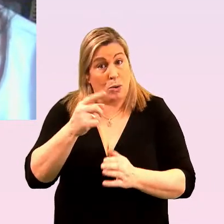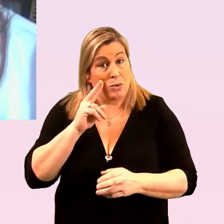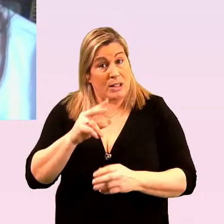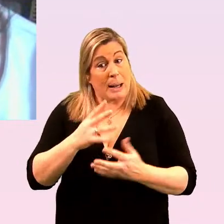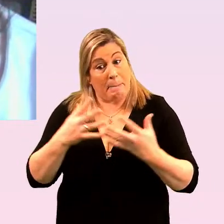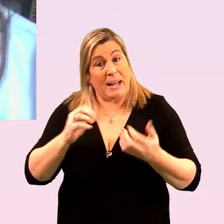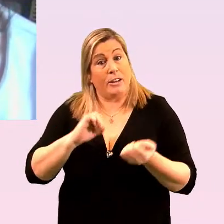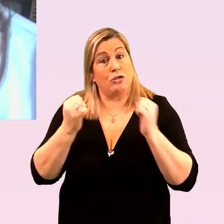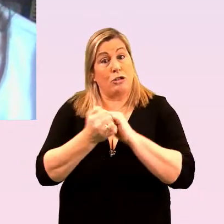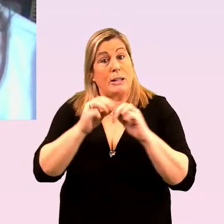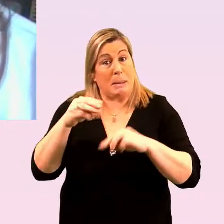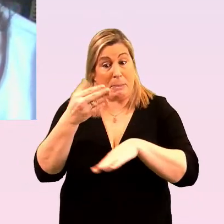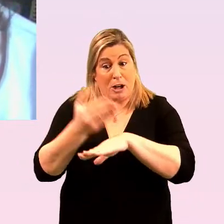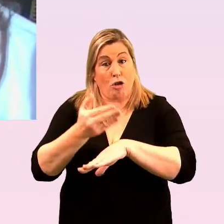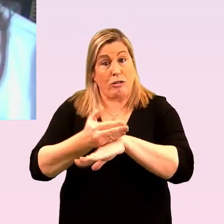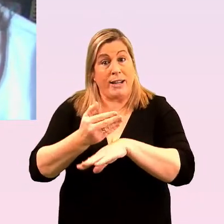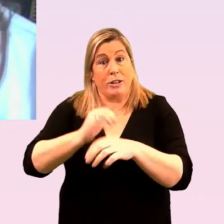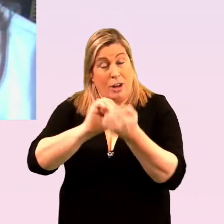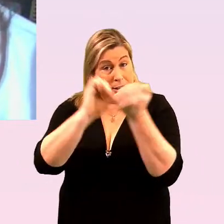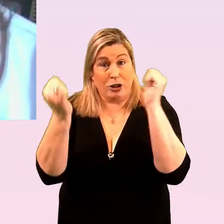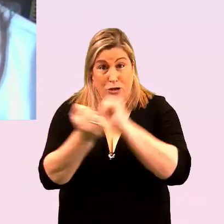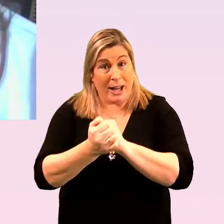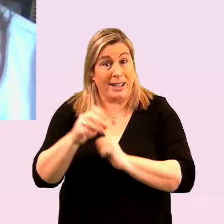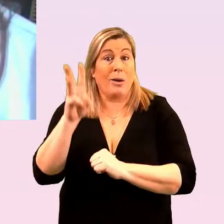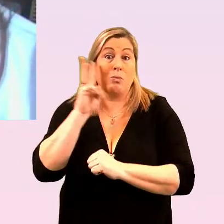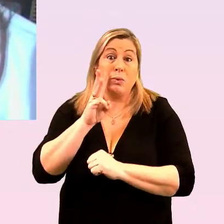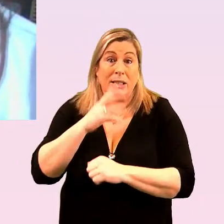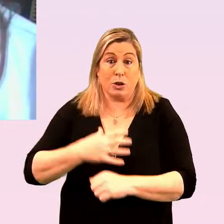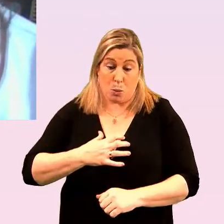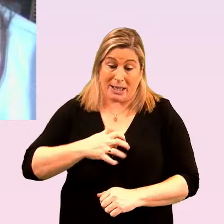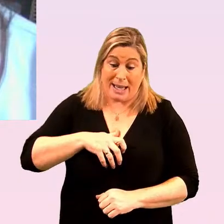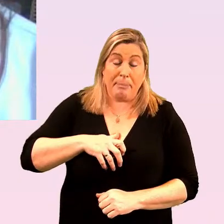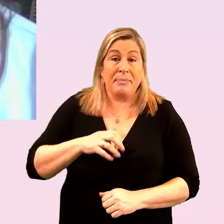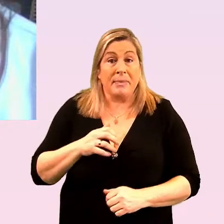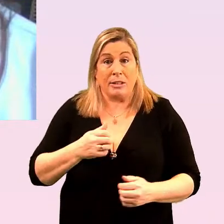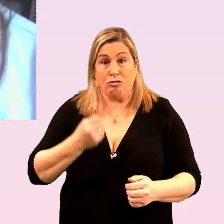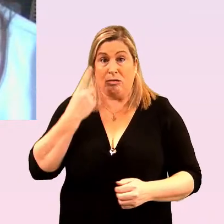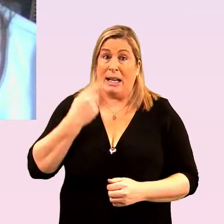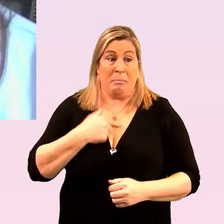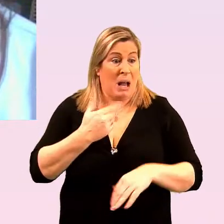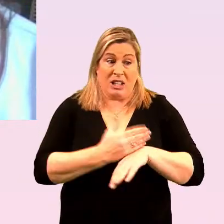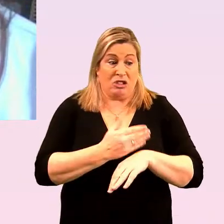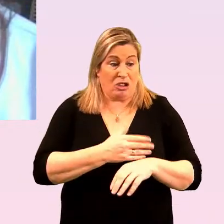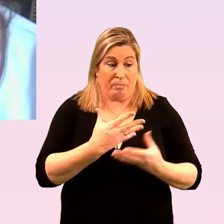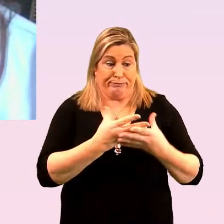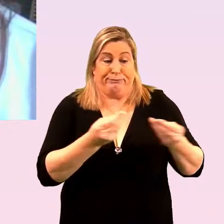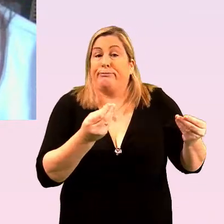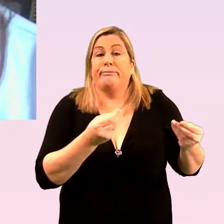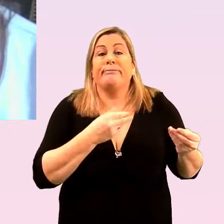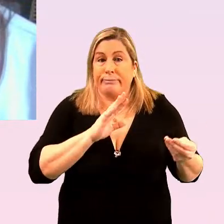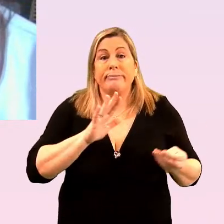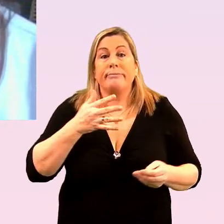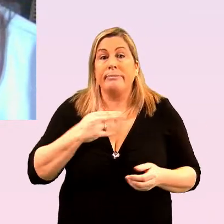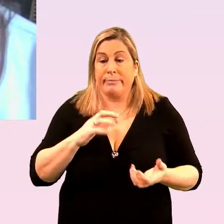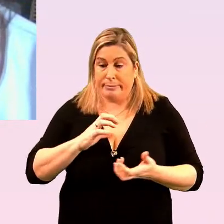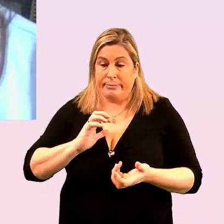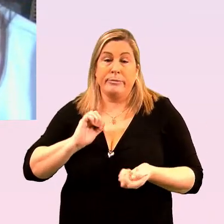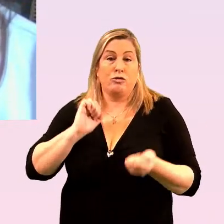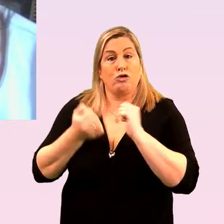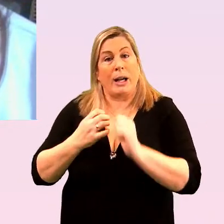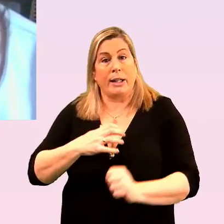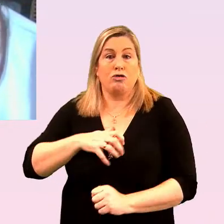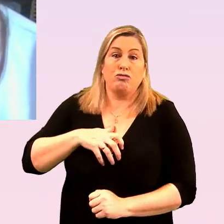of people? Their careers have changed, and are they willing to adapt now, realizing that they might have to change careers in what you see day to